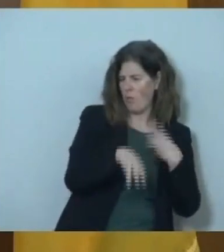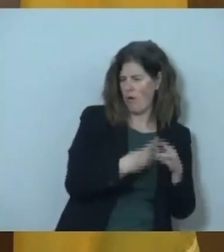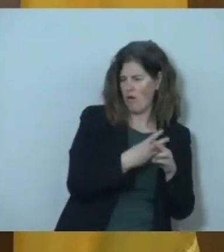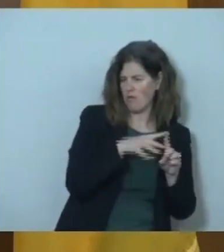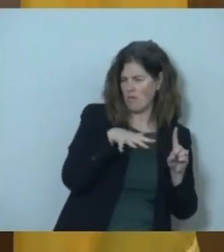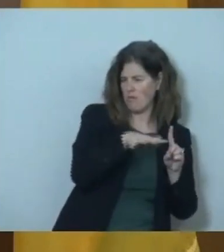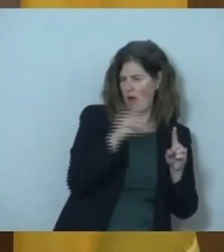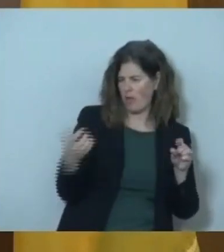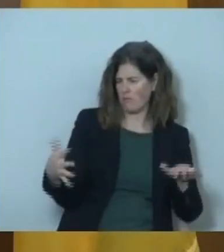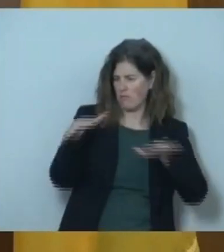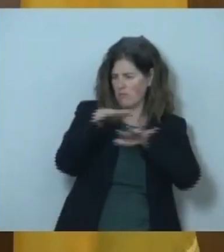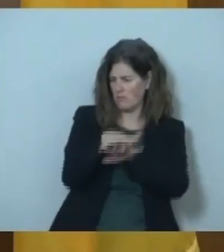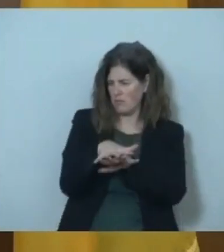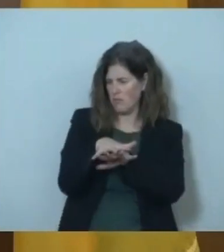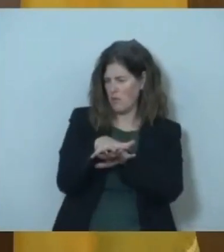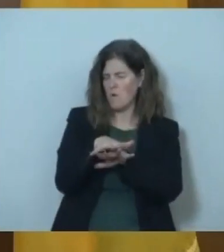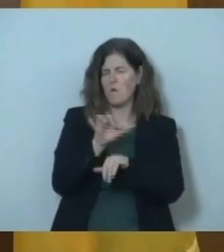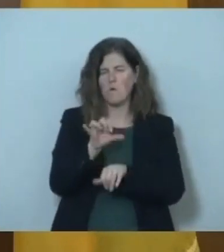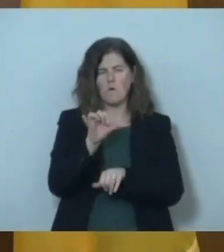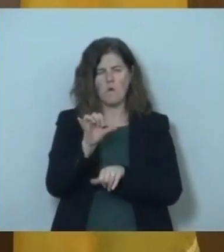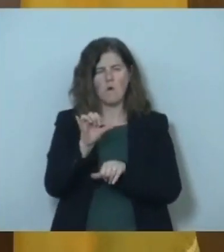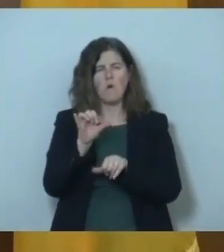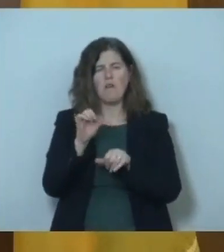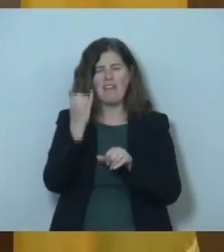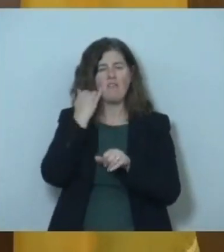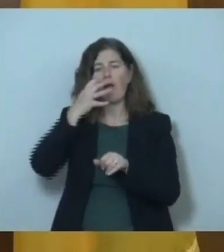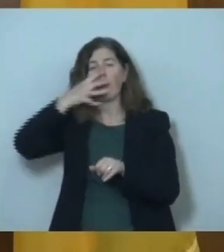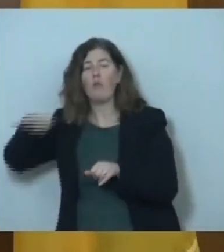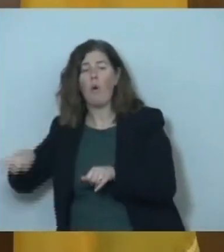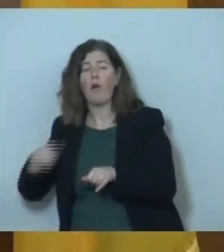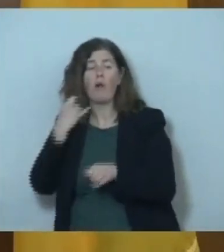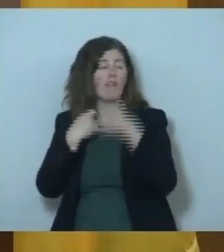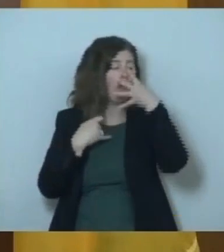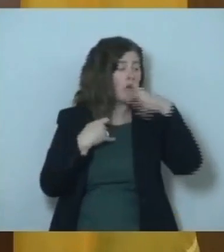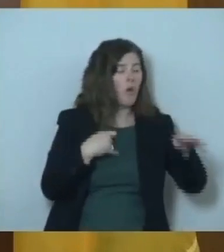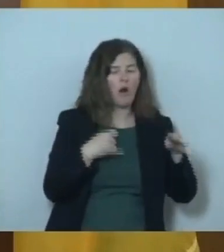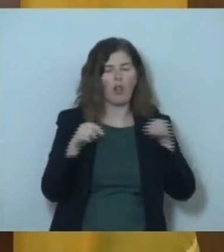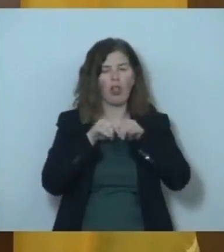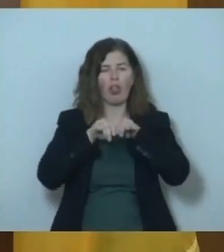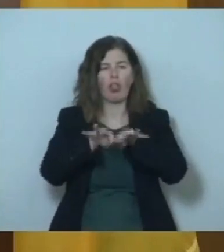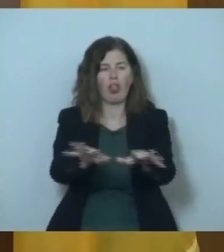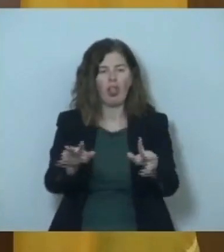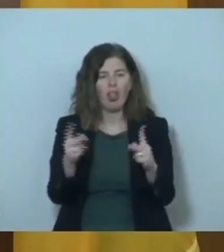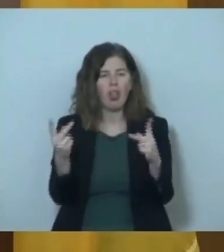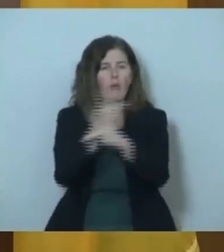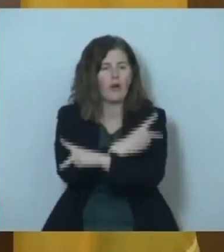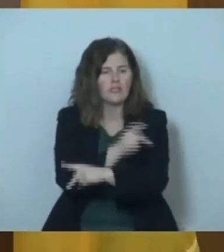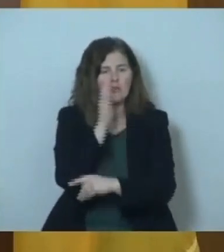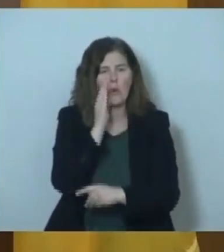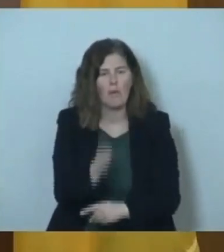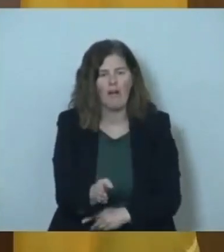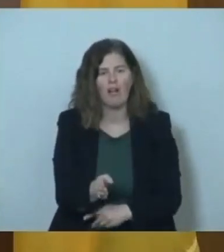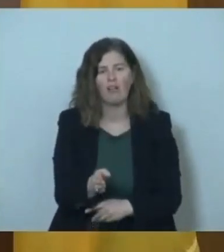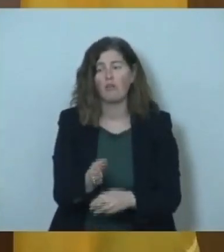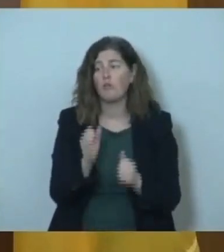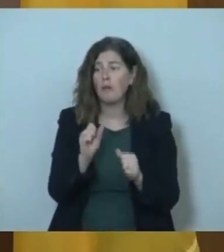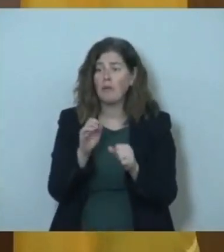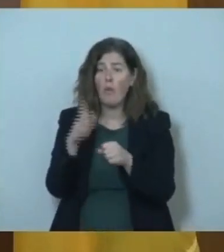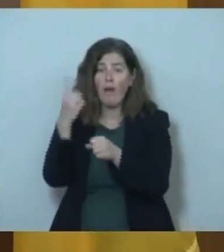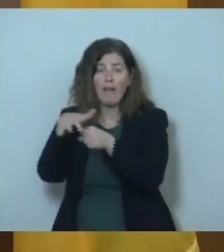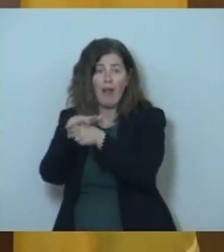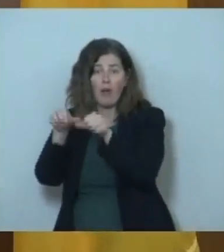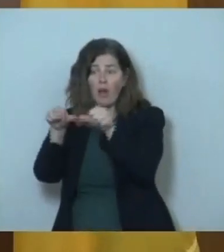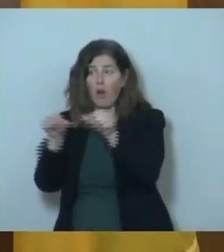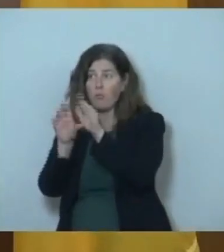you could see transmission rates increase. We could have a containment issue that's problematic. You could have a region